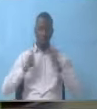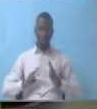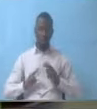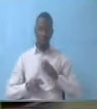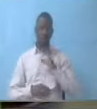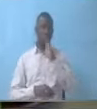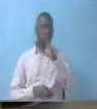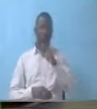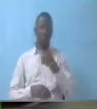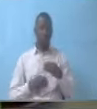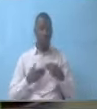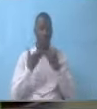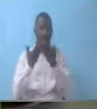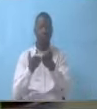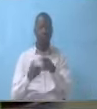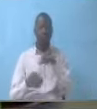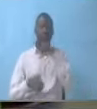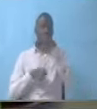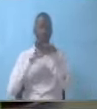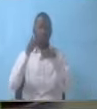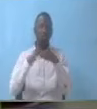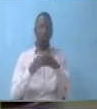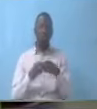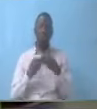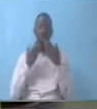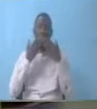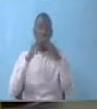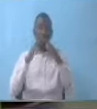to provide false or misleading information.